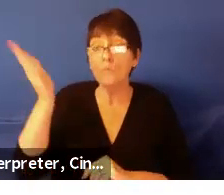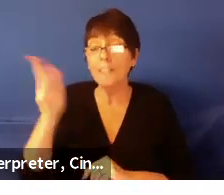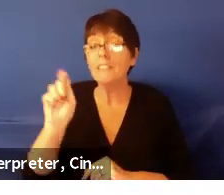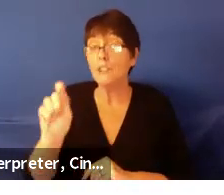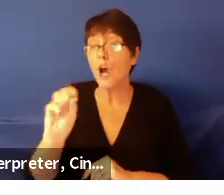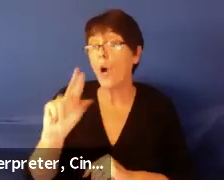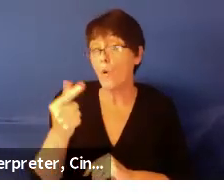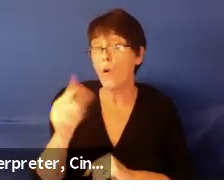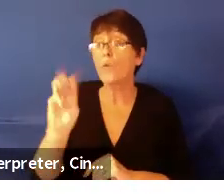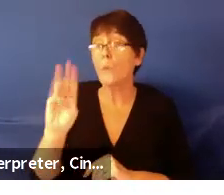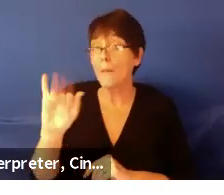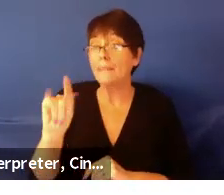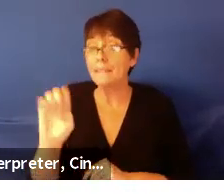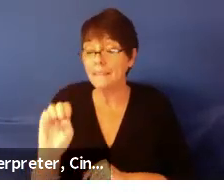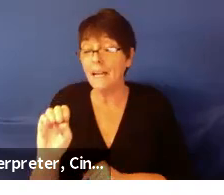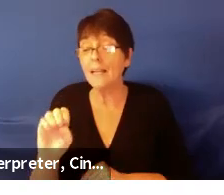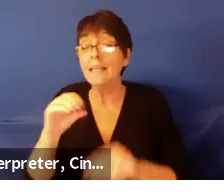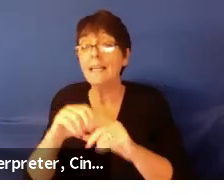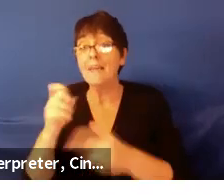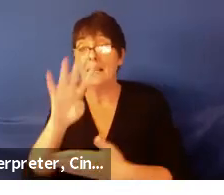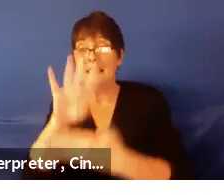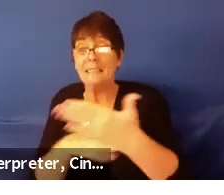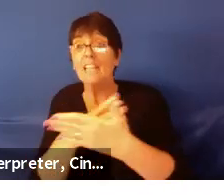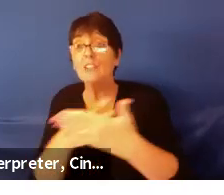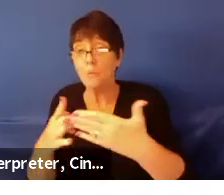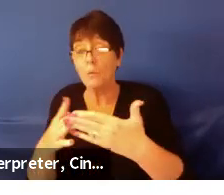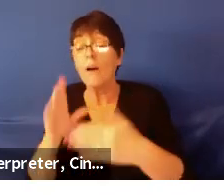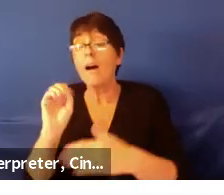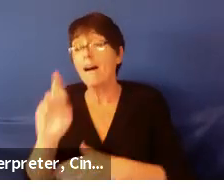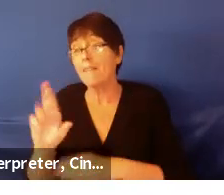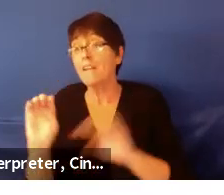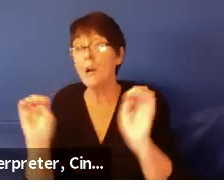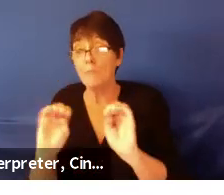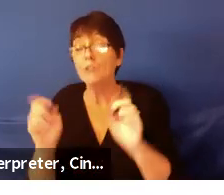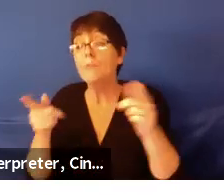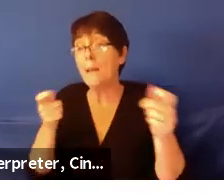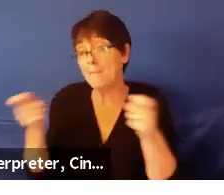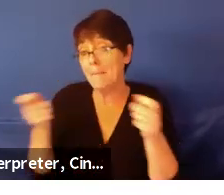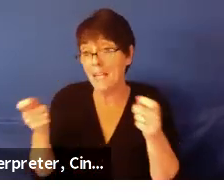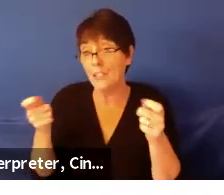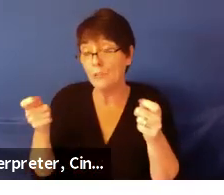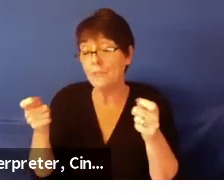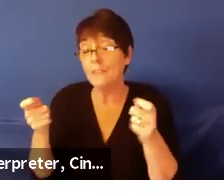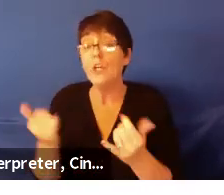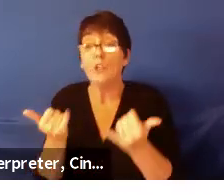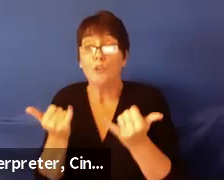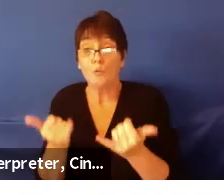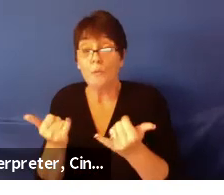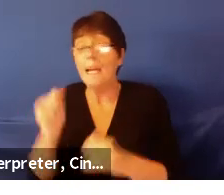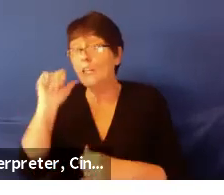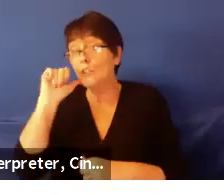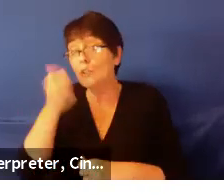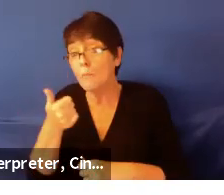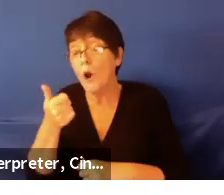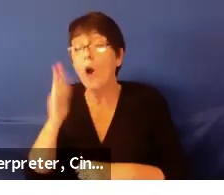adapresentations.org website in the schedule section of emergency management. Today, tomorrow, it will